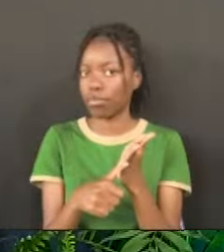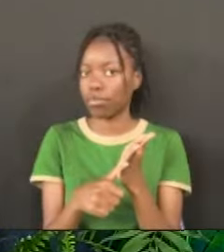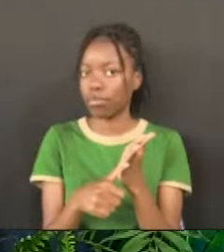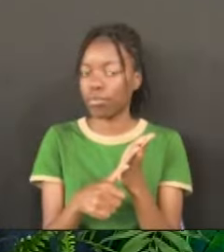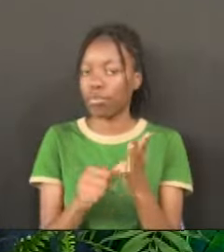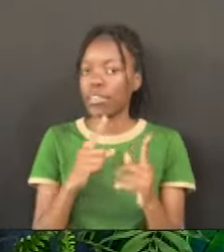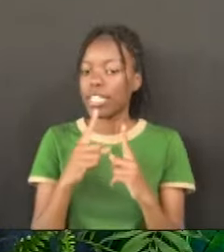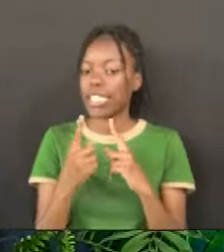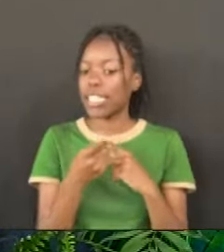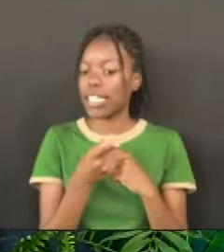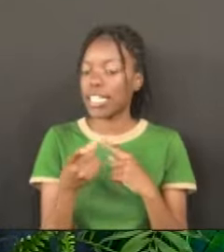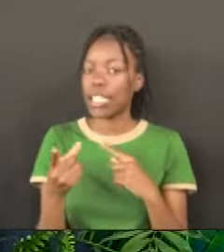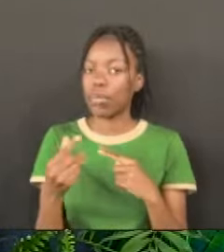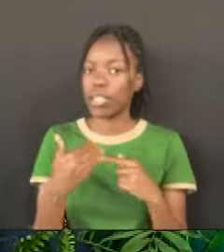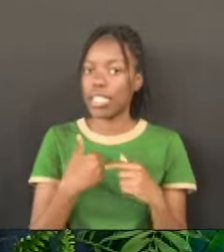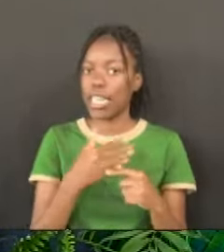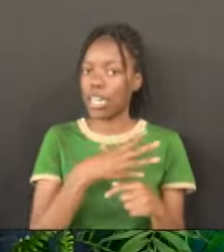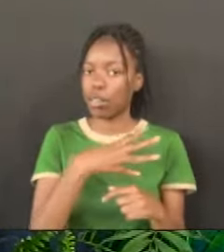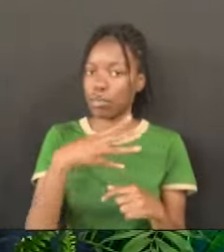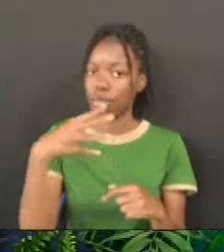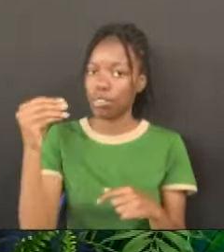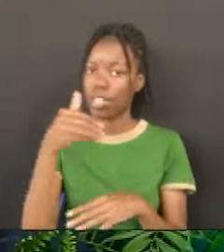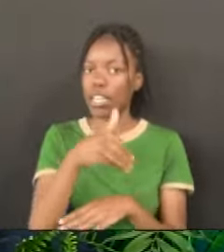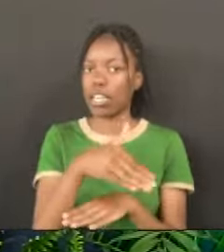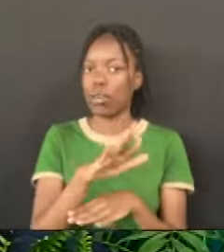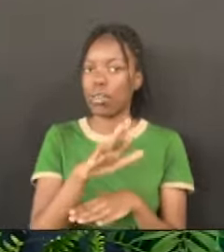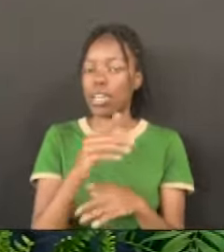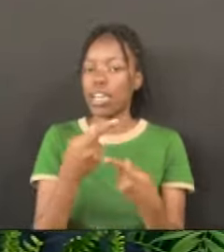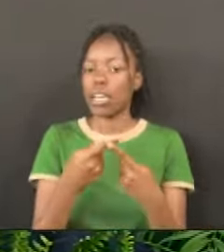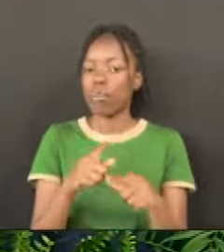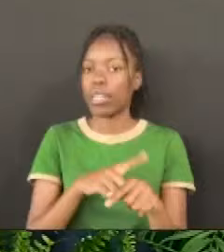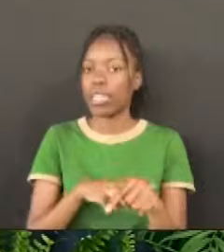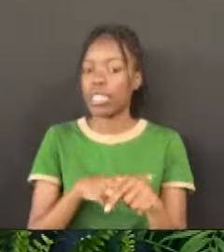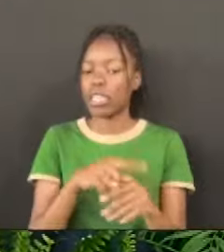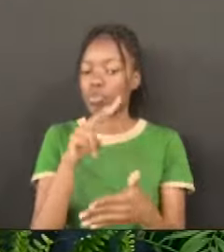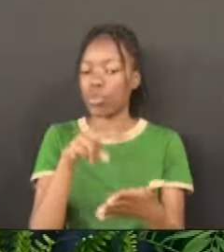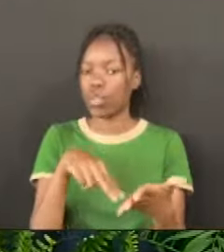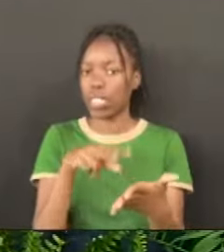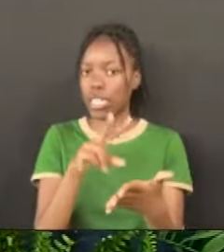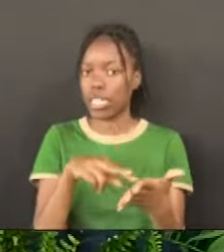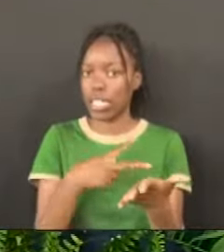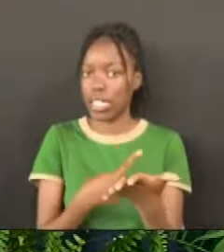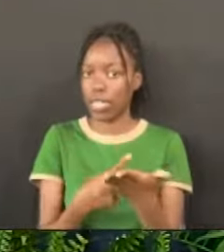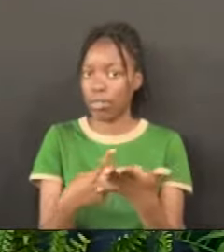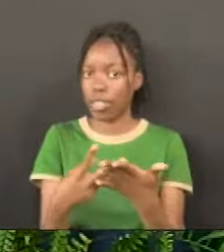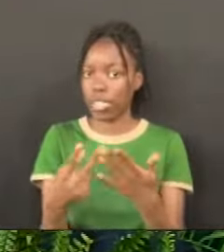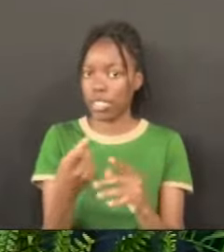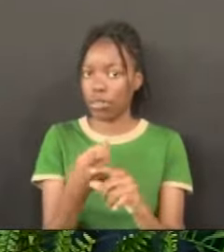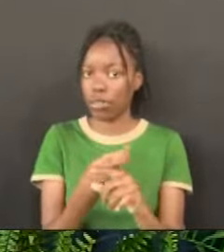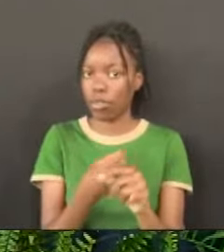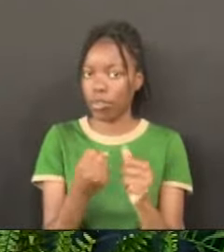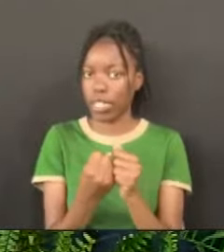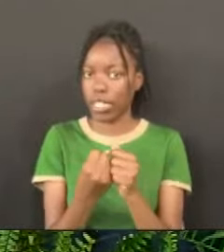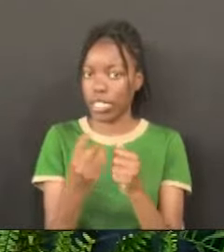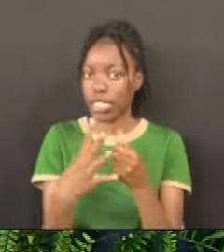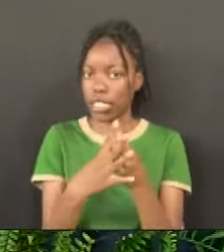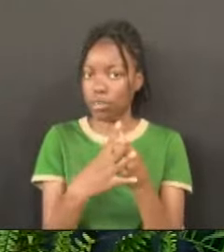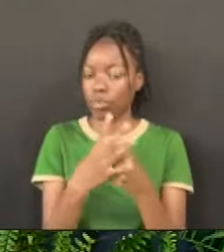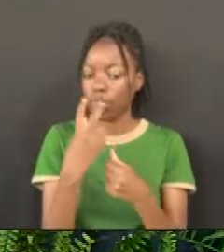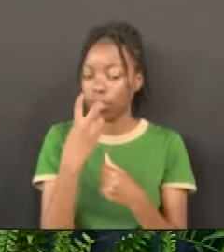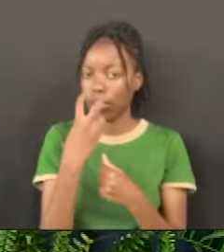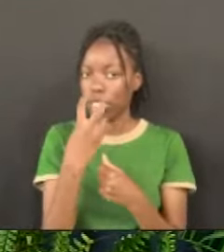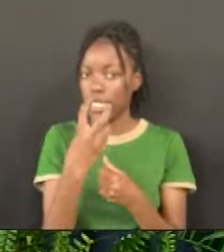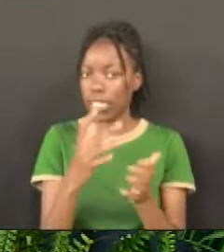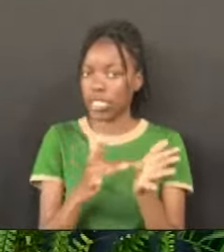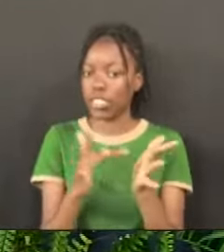am going away. Actually, when you begin the verse from verse 19, you will see exactly the picture. Jesus is talking